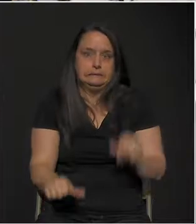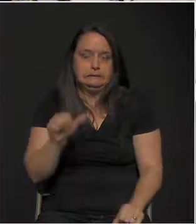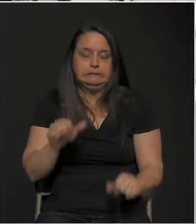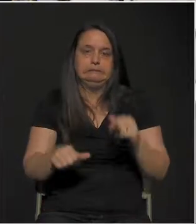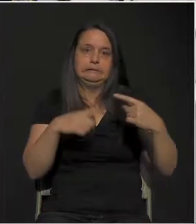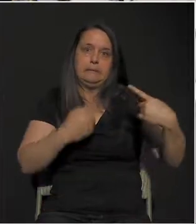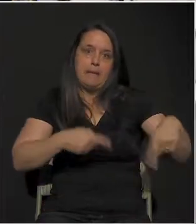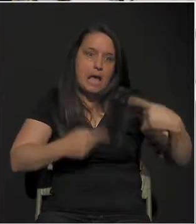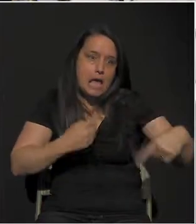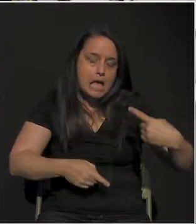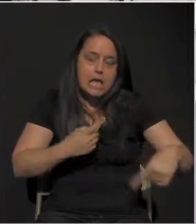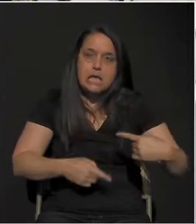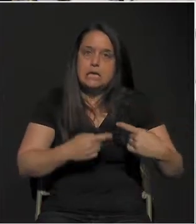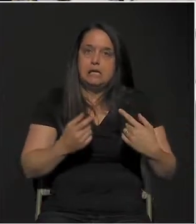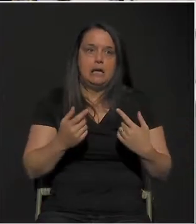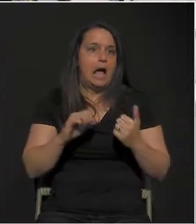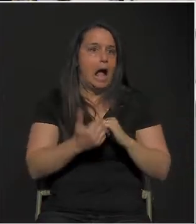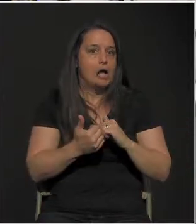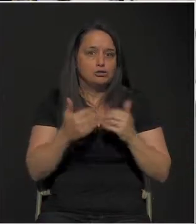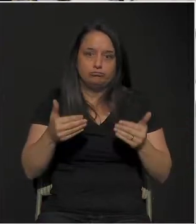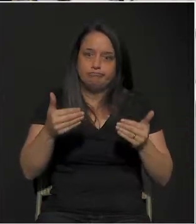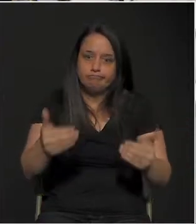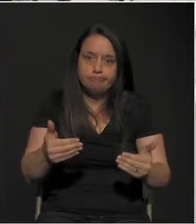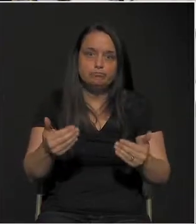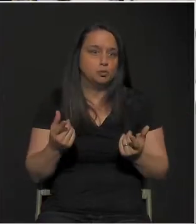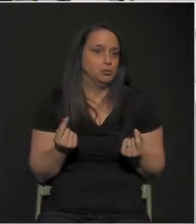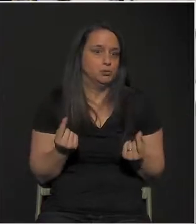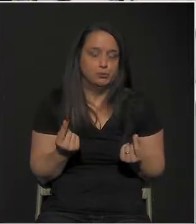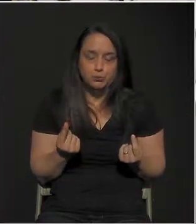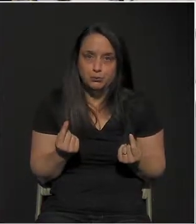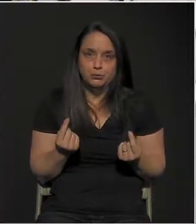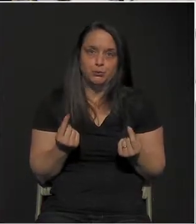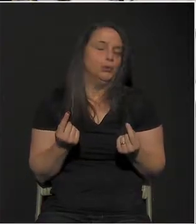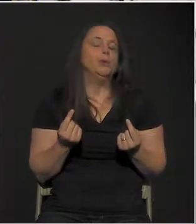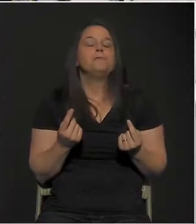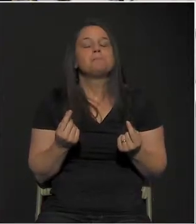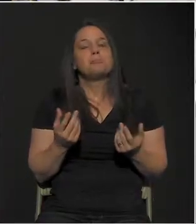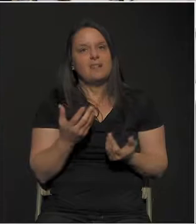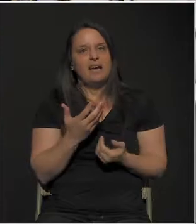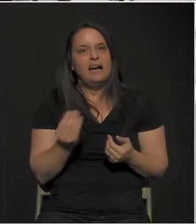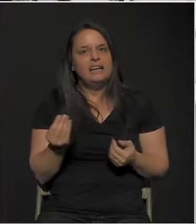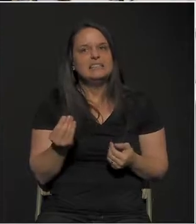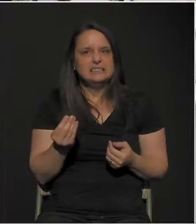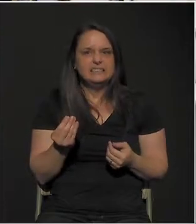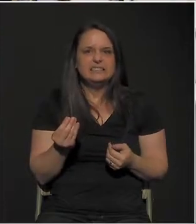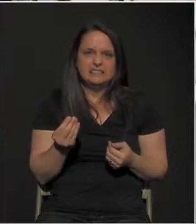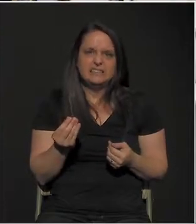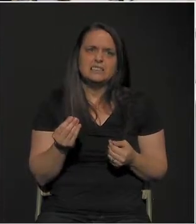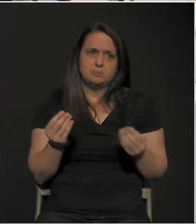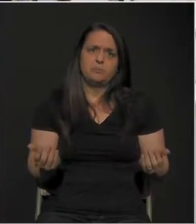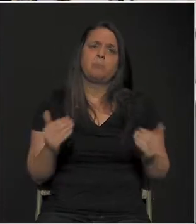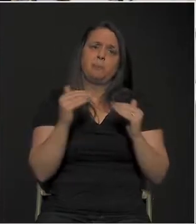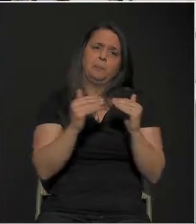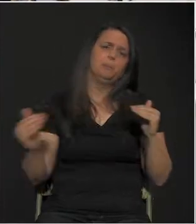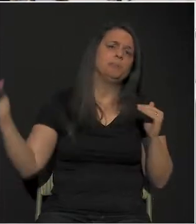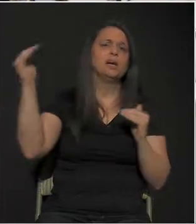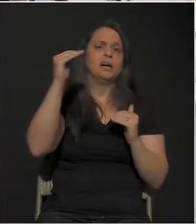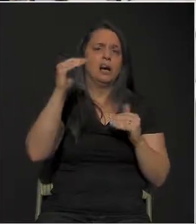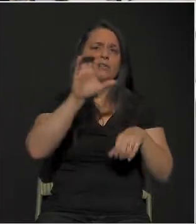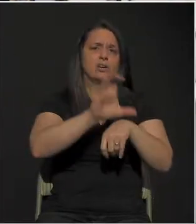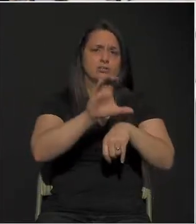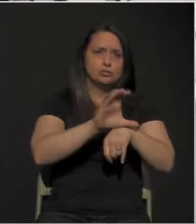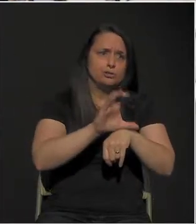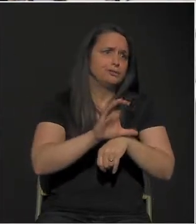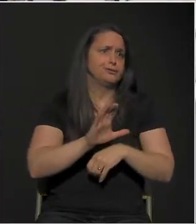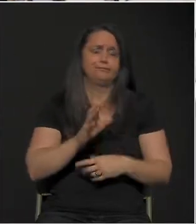regarding all of this. How should we go forward? What should we do? And it goes well beyond the church. I know it's at your own place